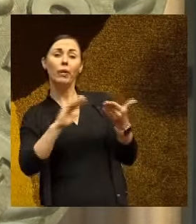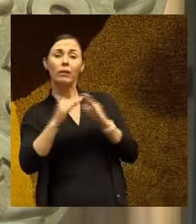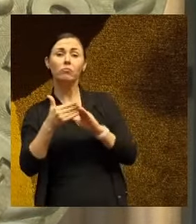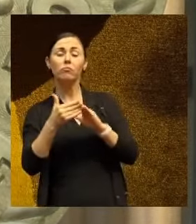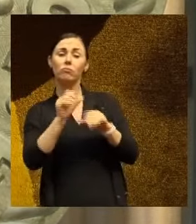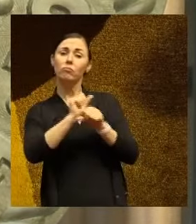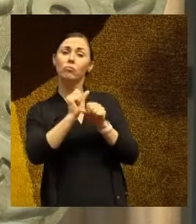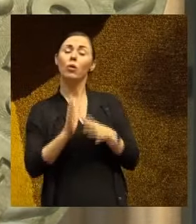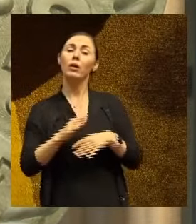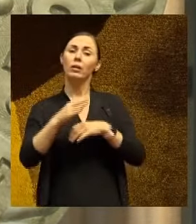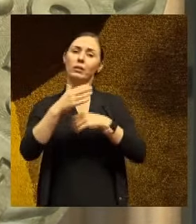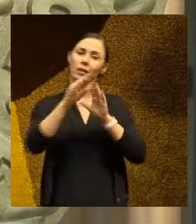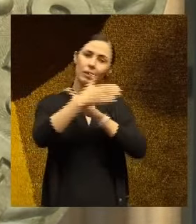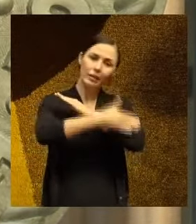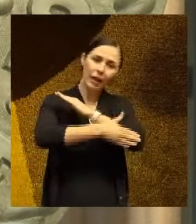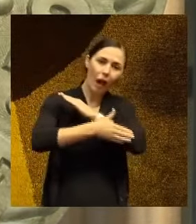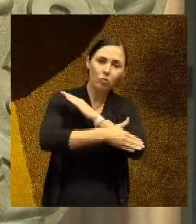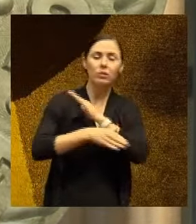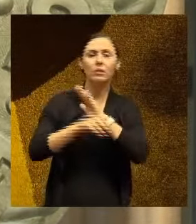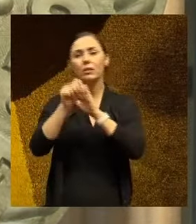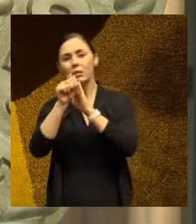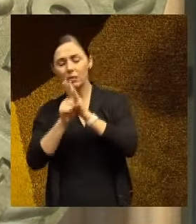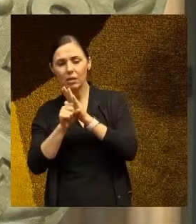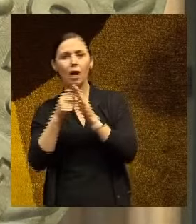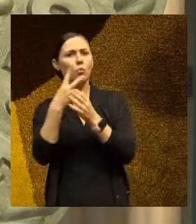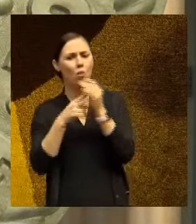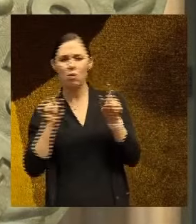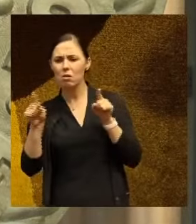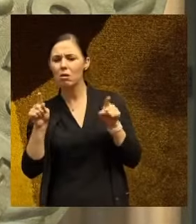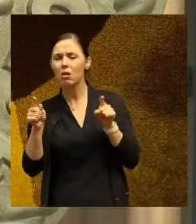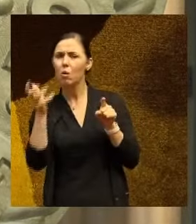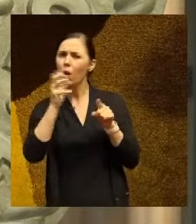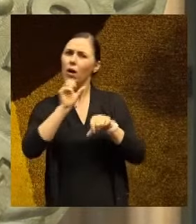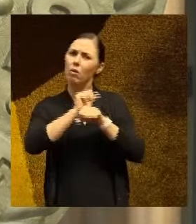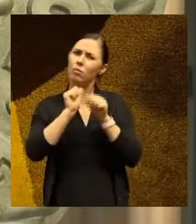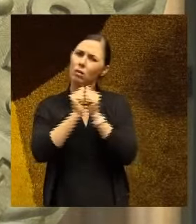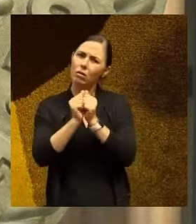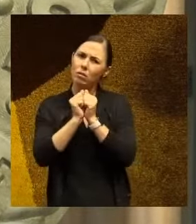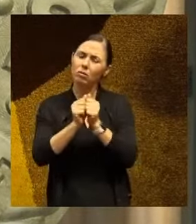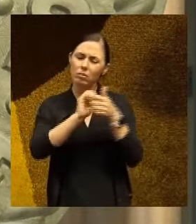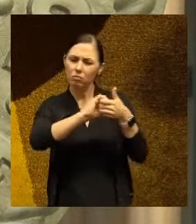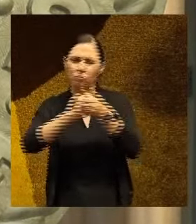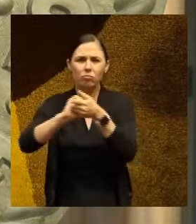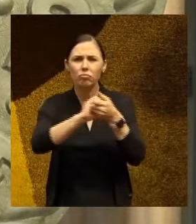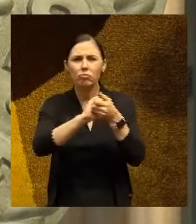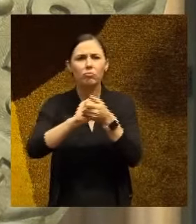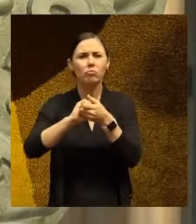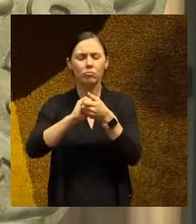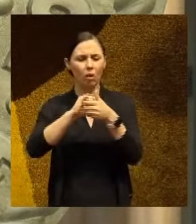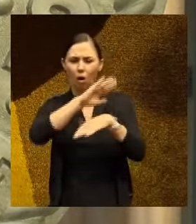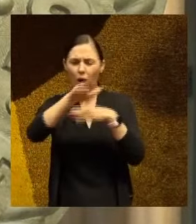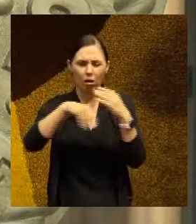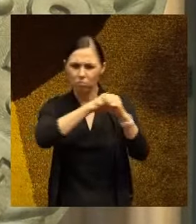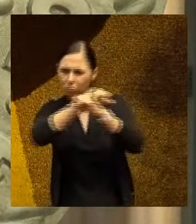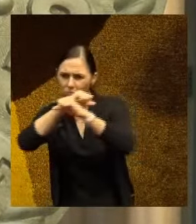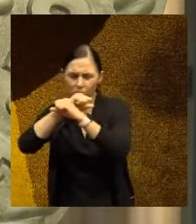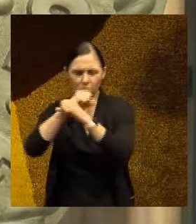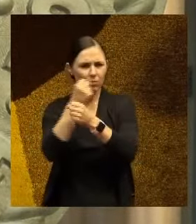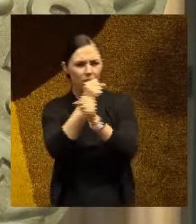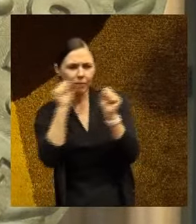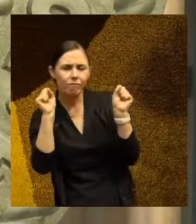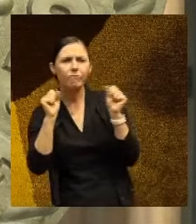state levels have worked together to ensure that we keep everyone safe. And